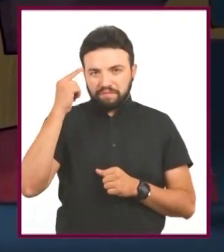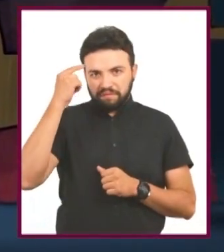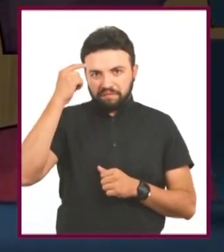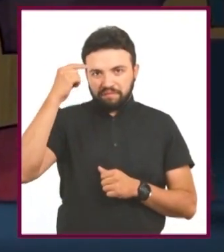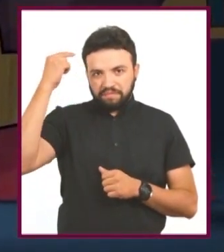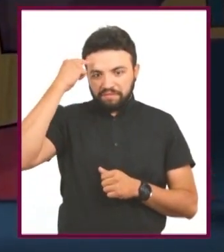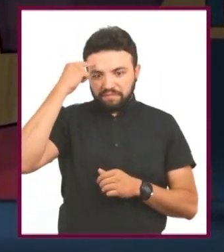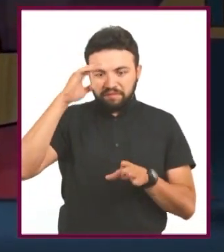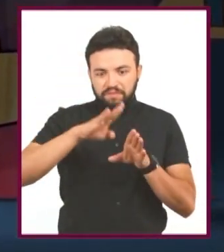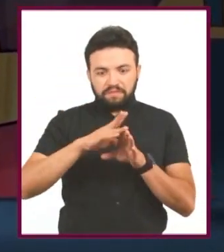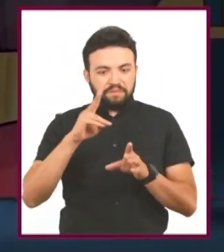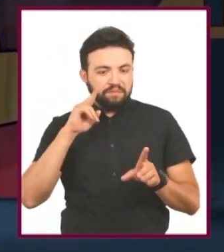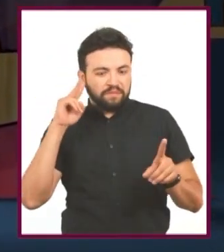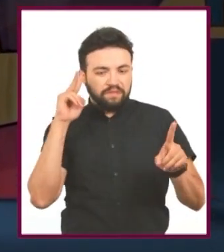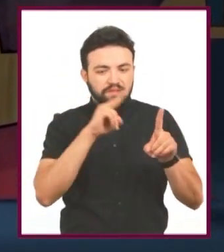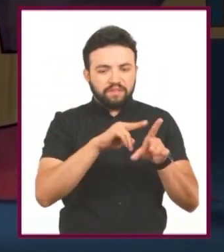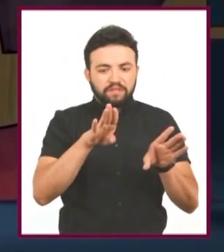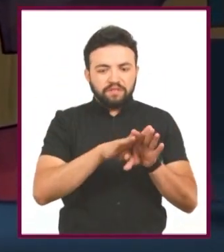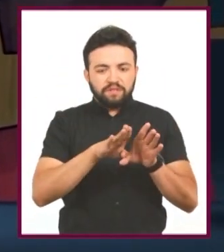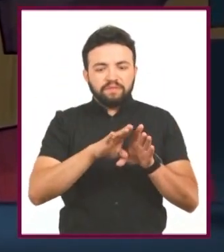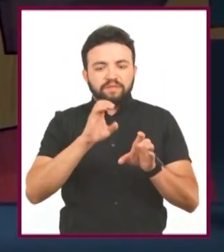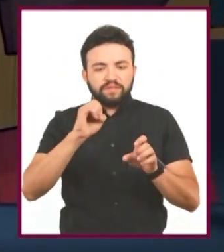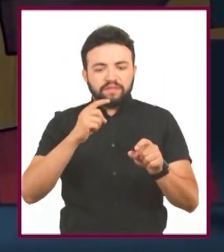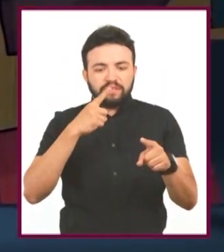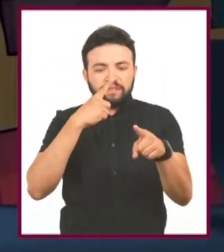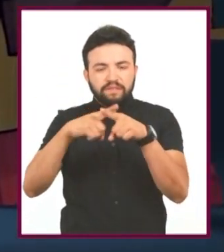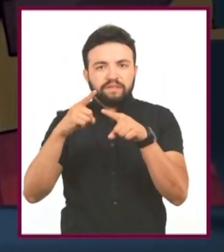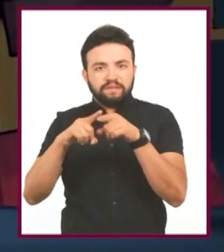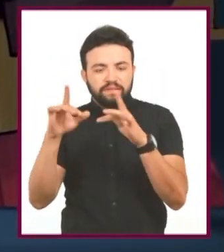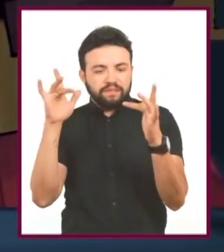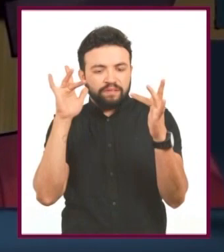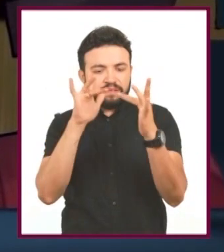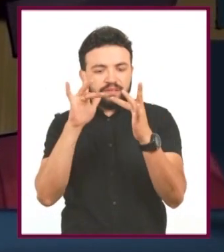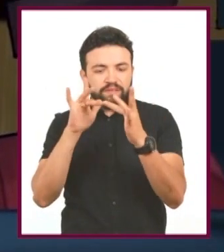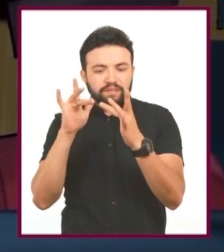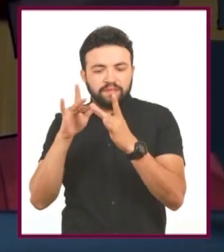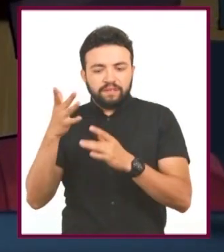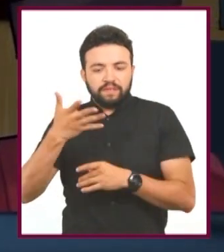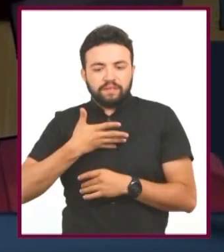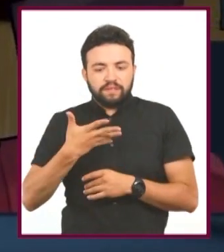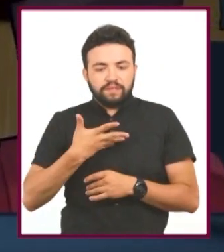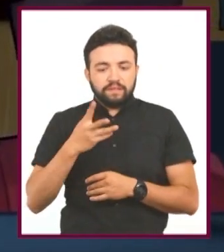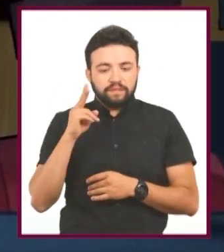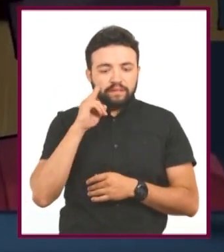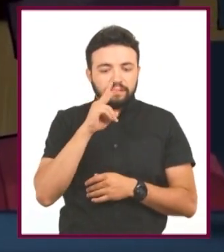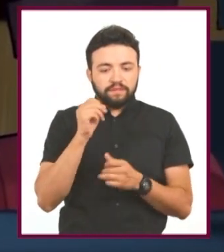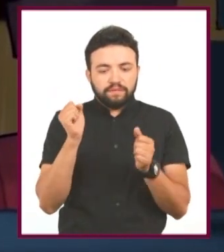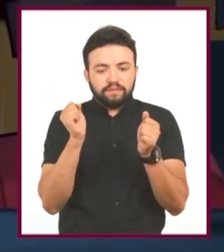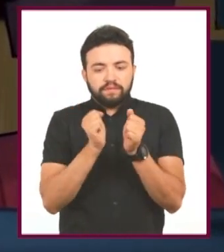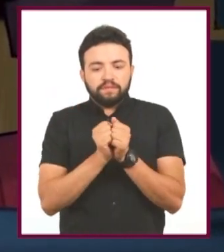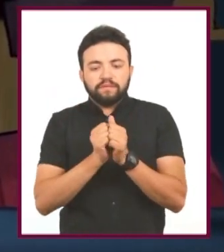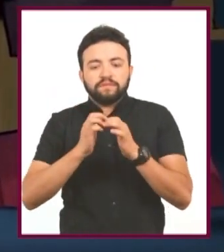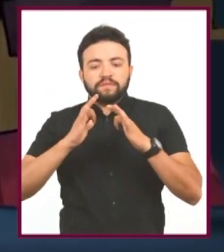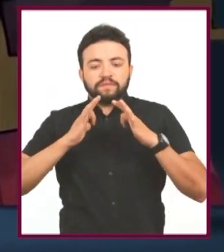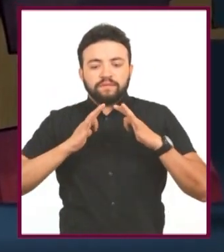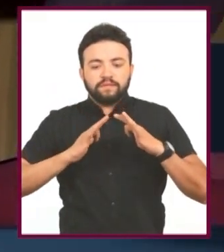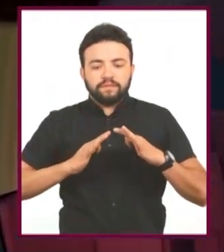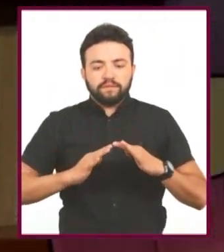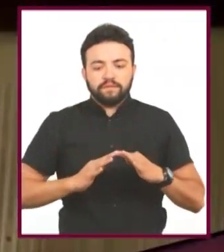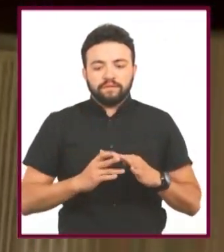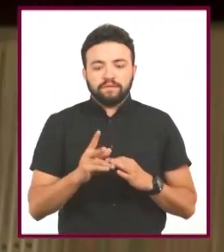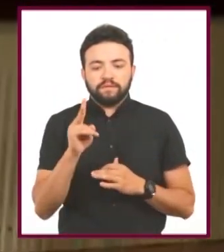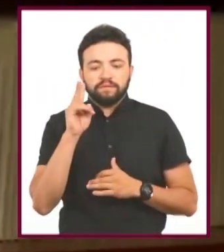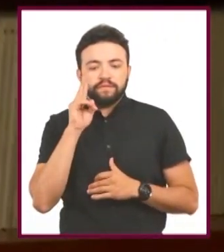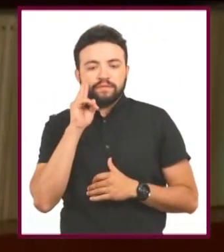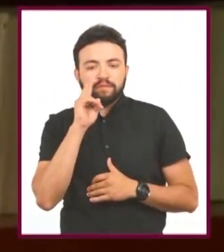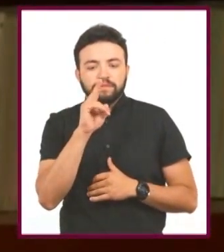there's a specific frequency that is seen. All of the faster frequencies, which have to do with thinking and processing, they actually settle down. You don't see